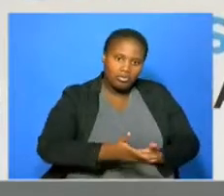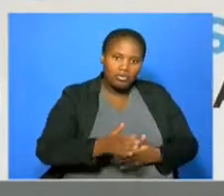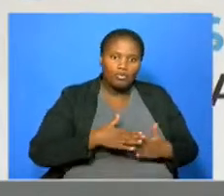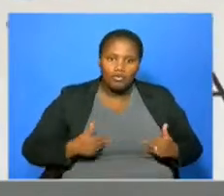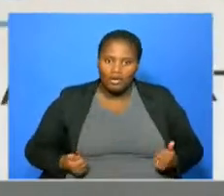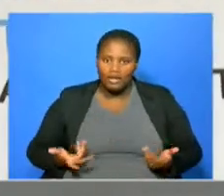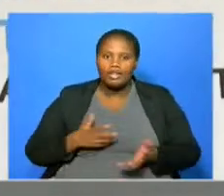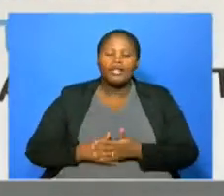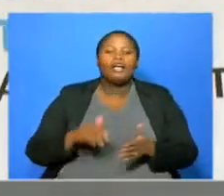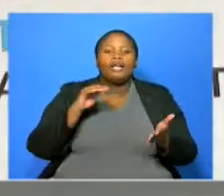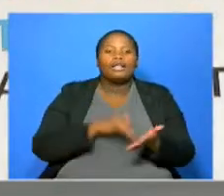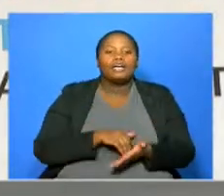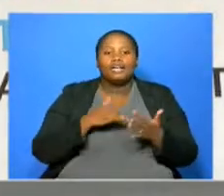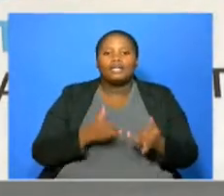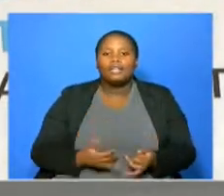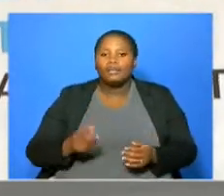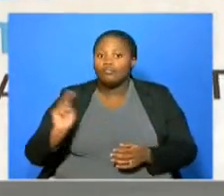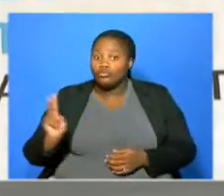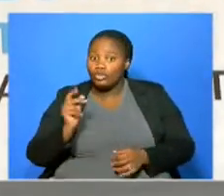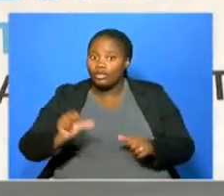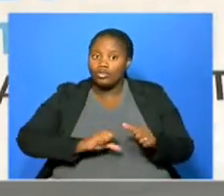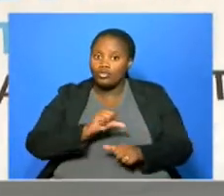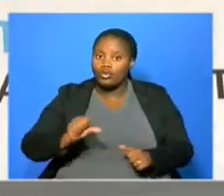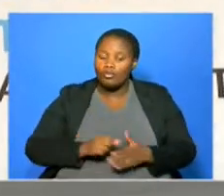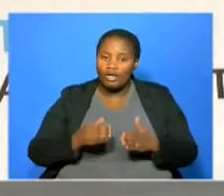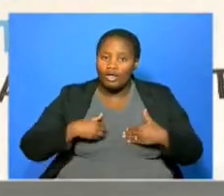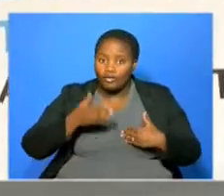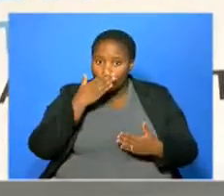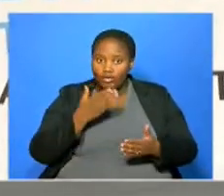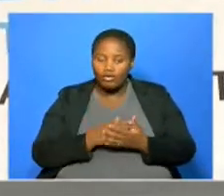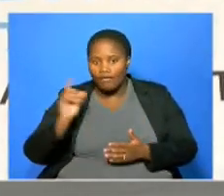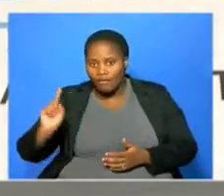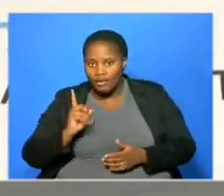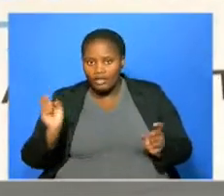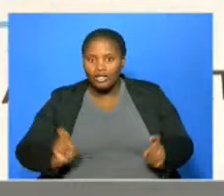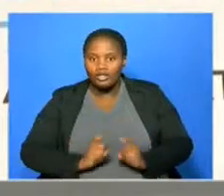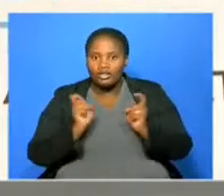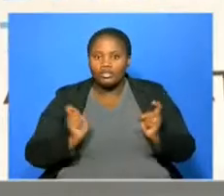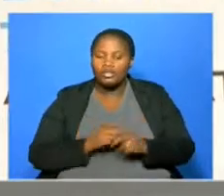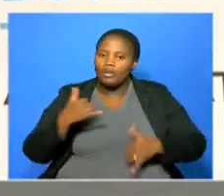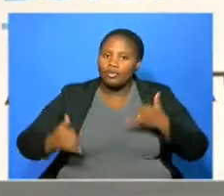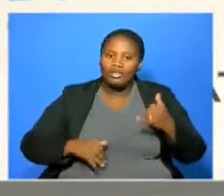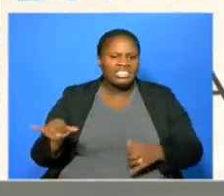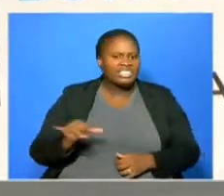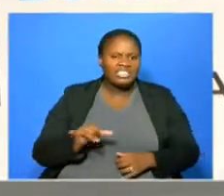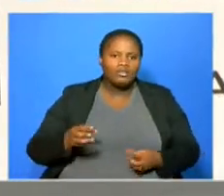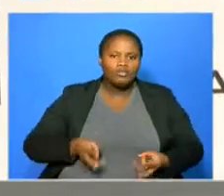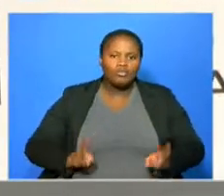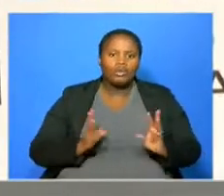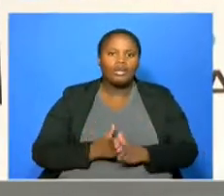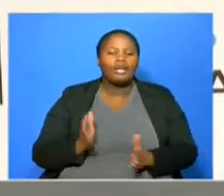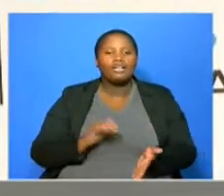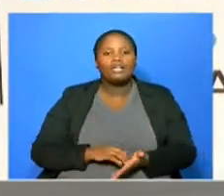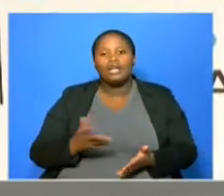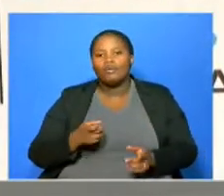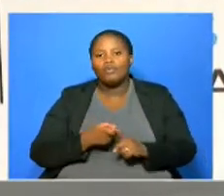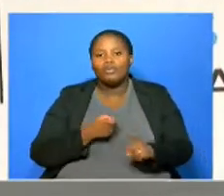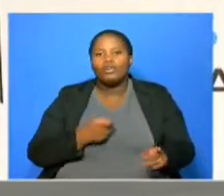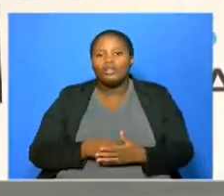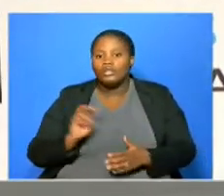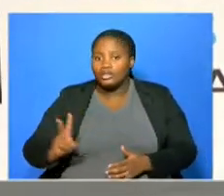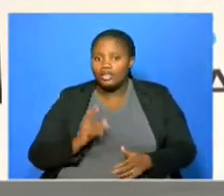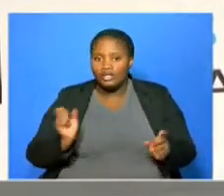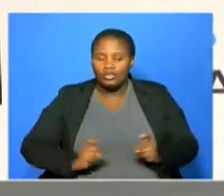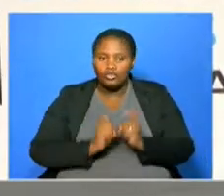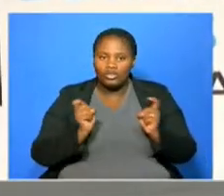6-1. Then second set, I had a good first game as well. I was playing the same way as first. And then from the second game